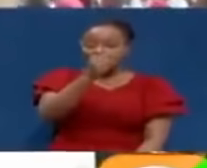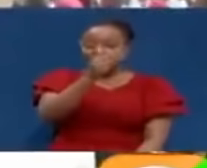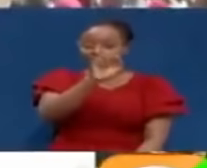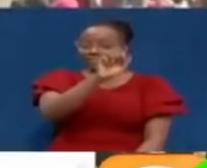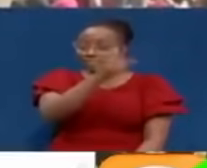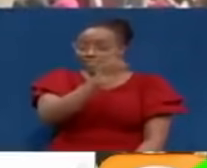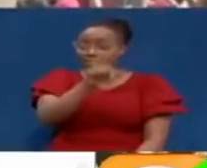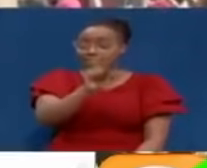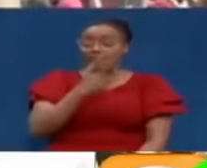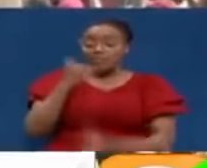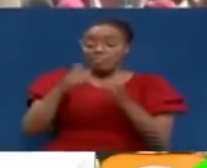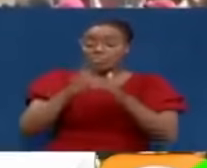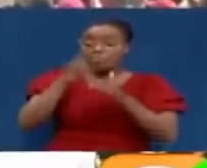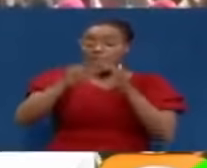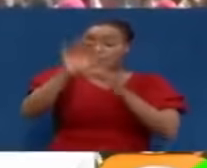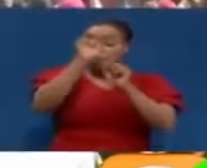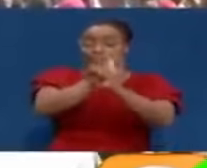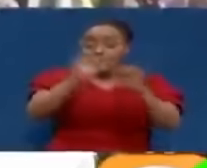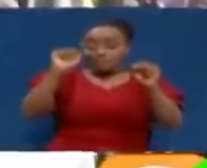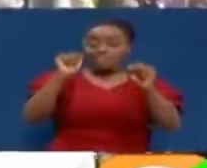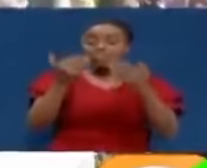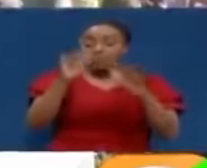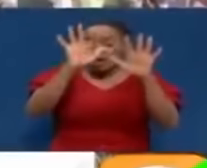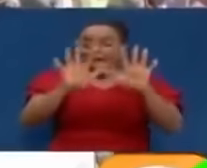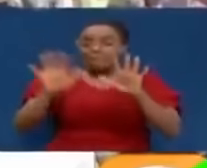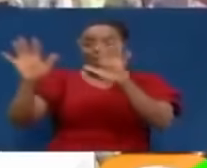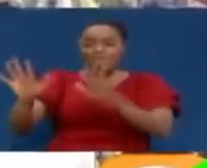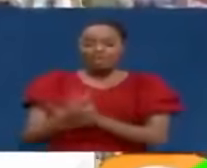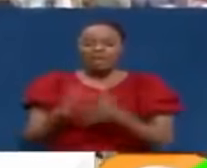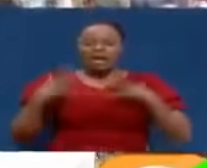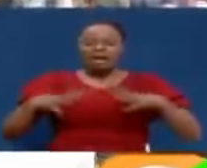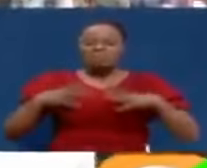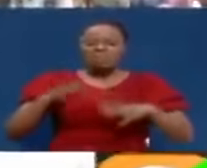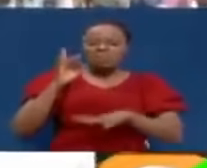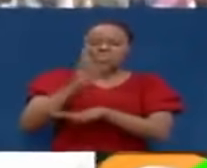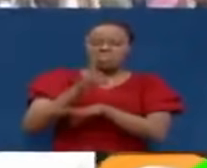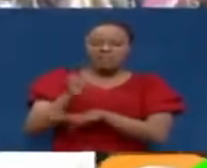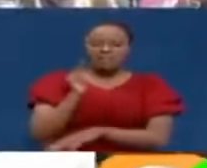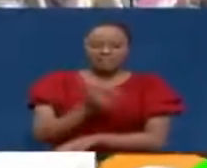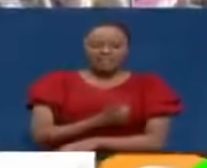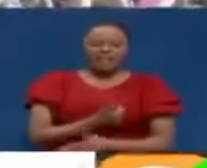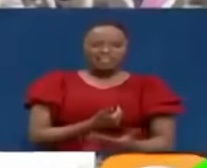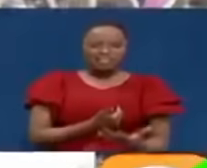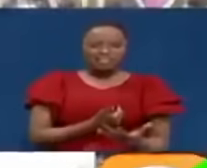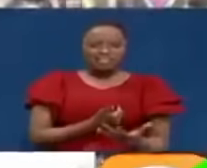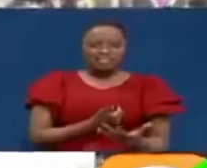are inconsequential in his presidential bid. Watu wanatutisha